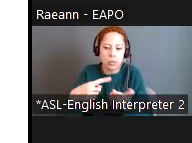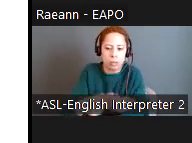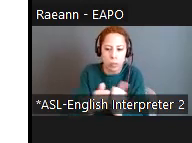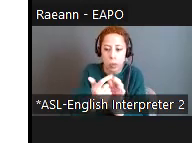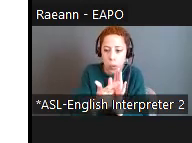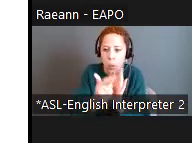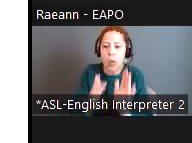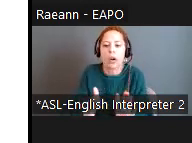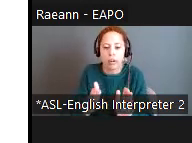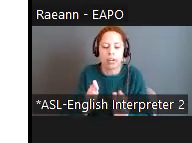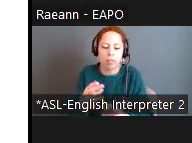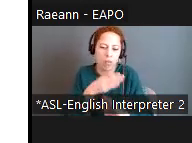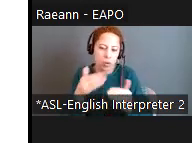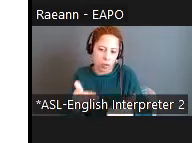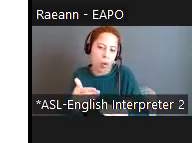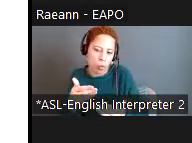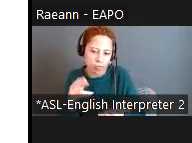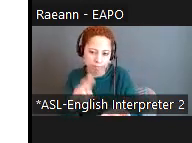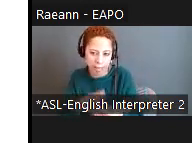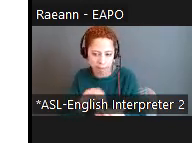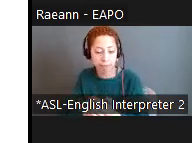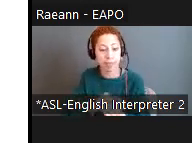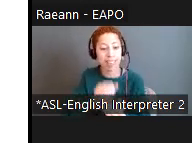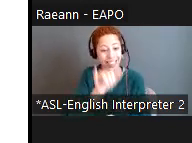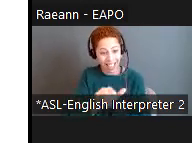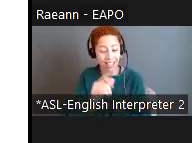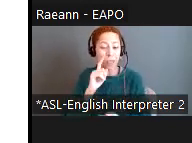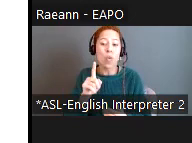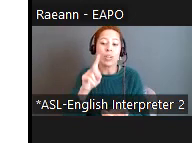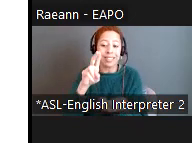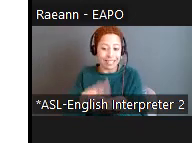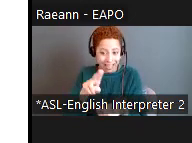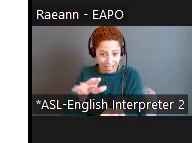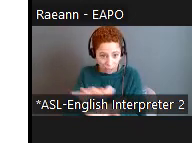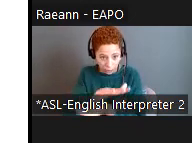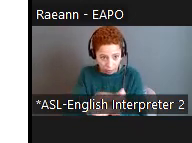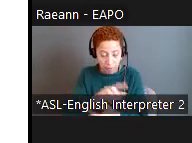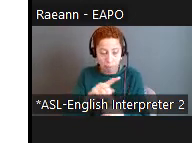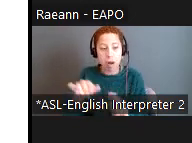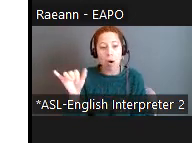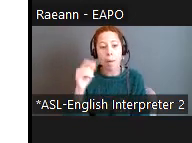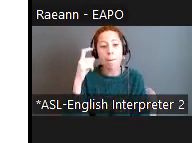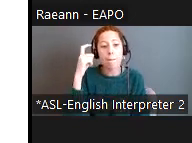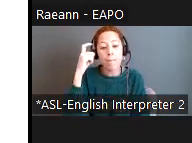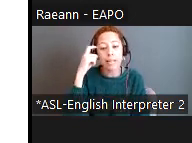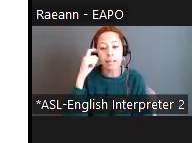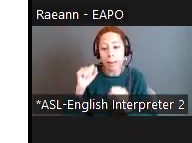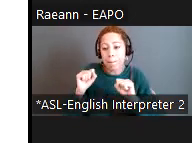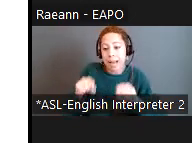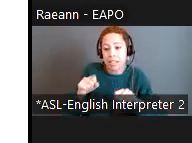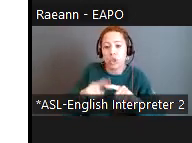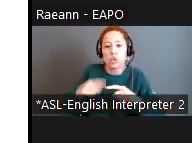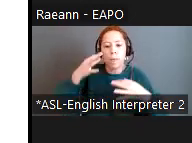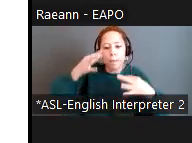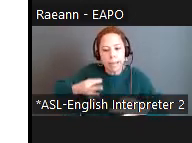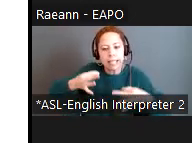So that's the mental capacity to sign the document. But there's also mental capacity to make decisions, and that's a